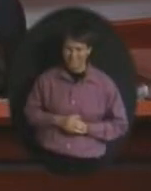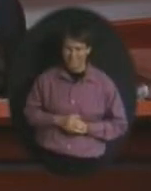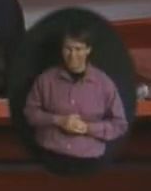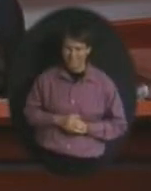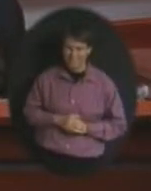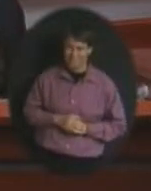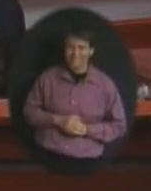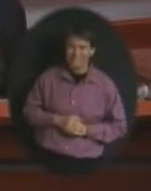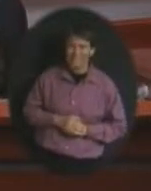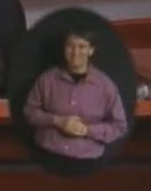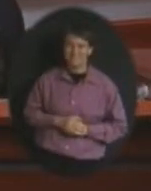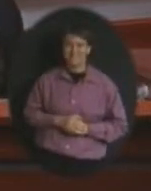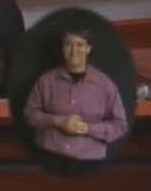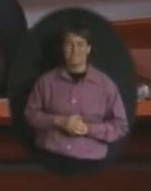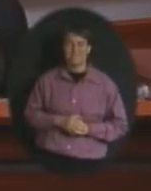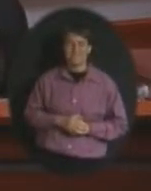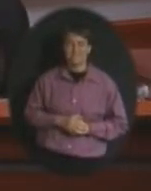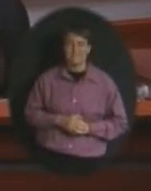Tomorrow.